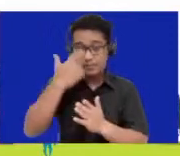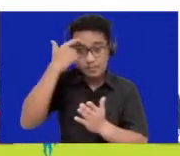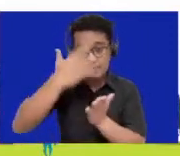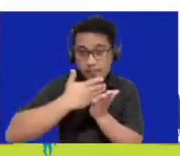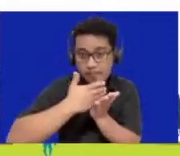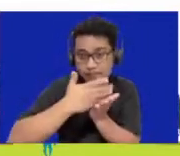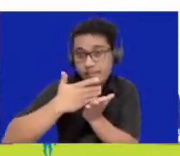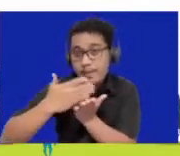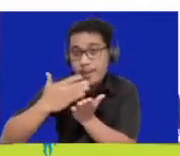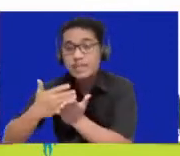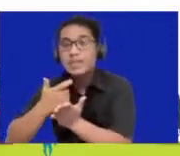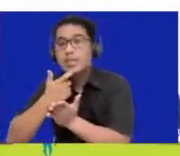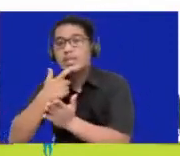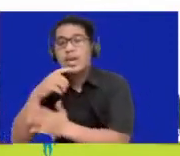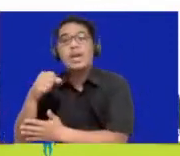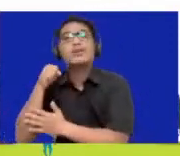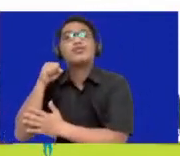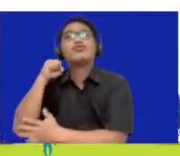mechanism